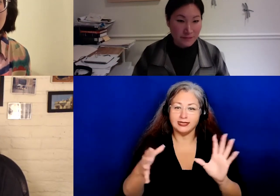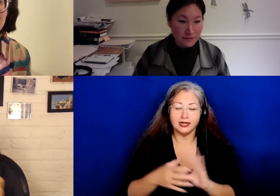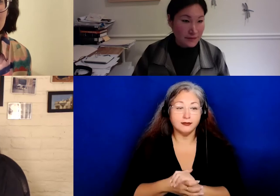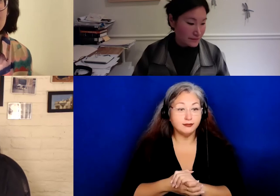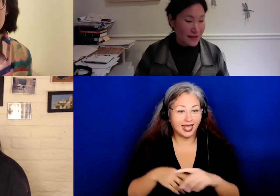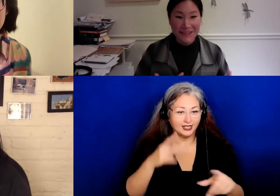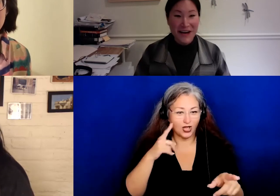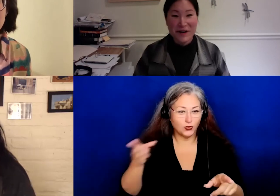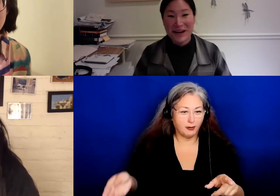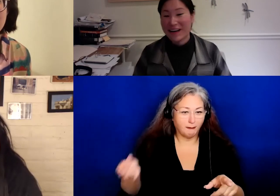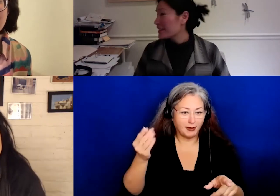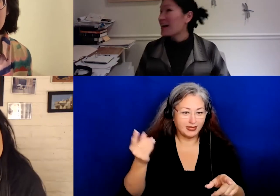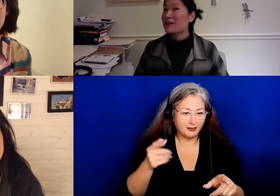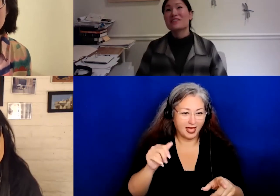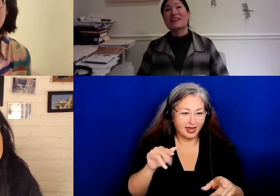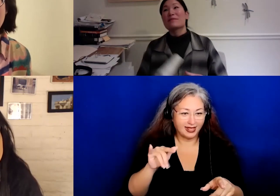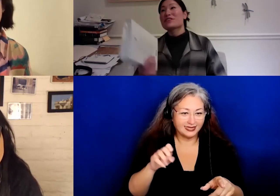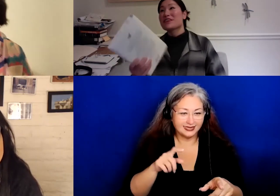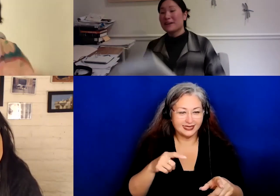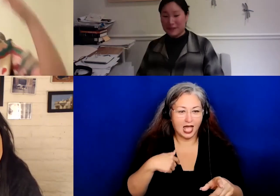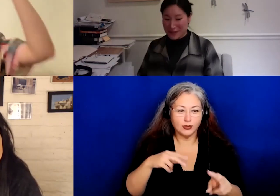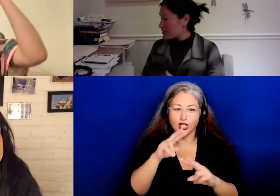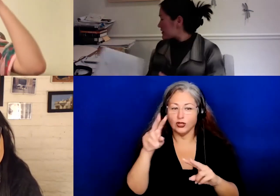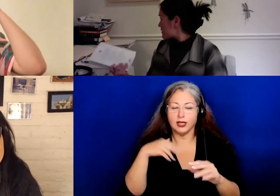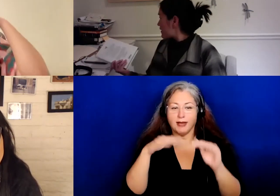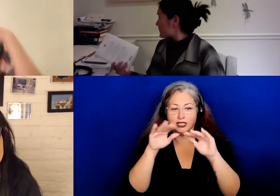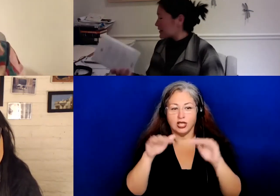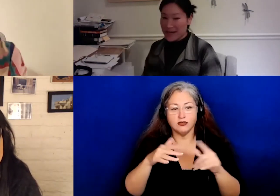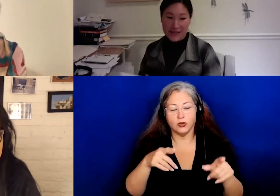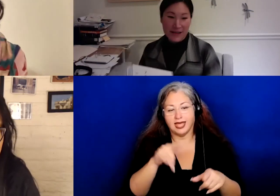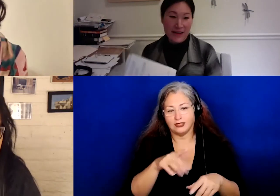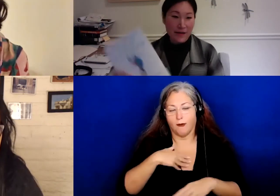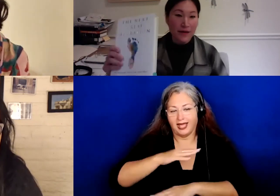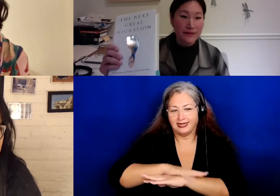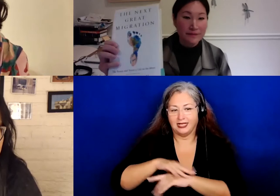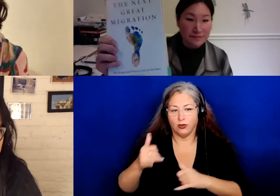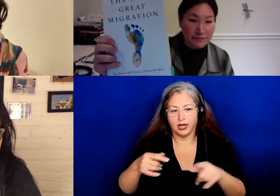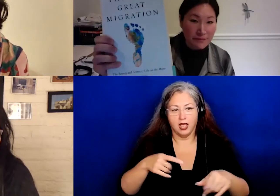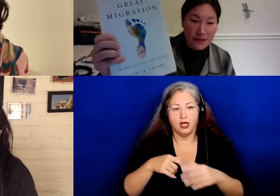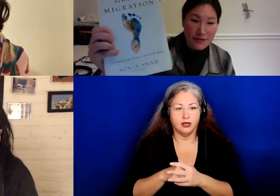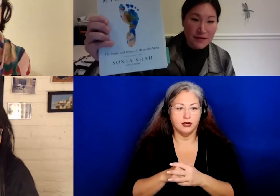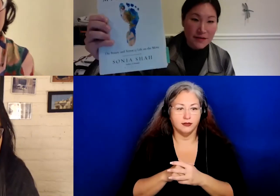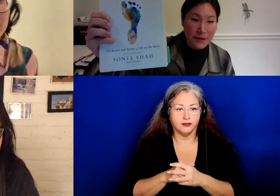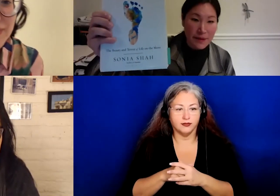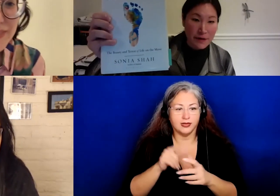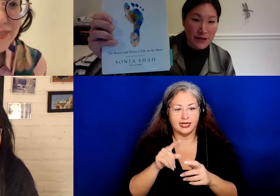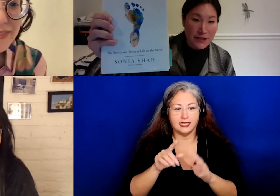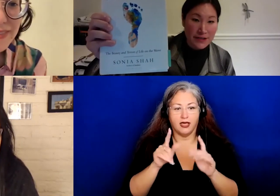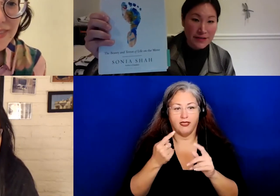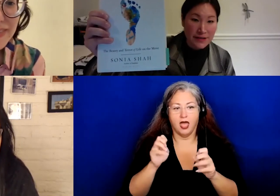Anelise, I saw you pick something up. Oh, I was looking at my shelf. So this is on my desk right now. This is The